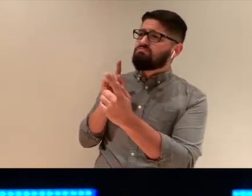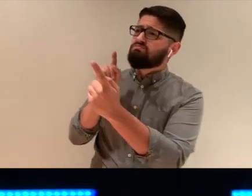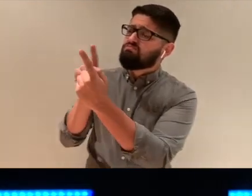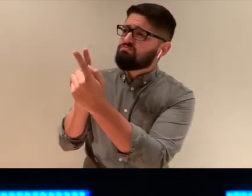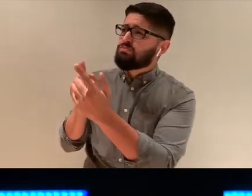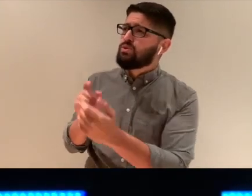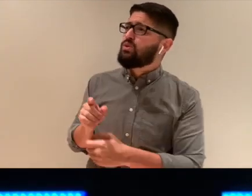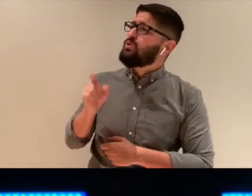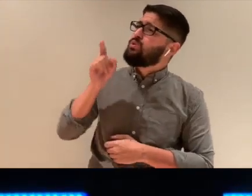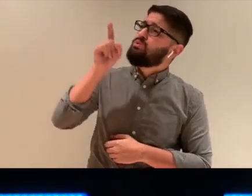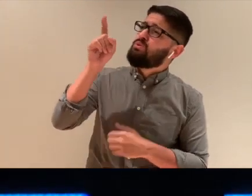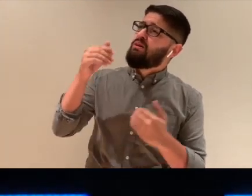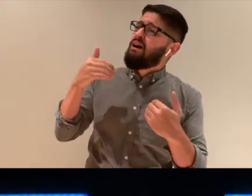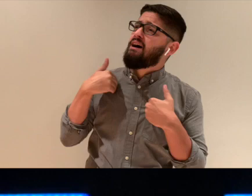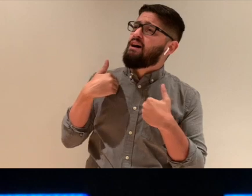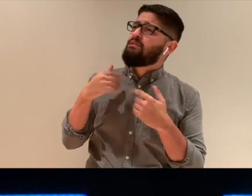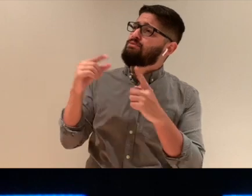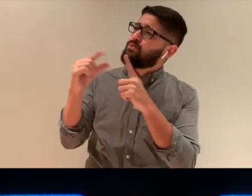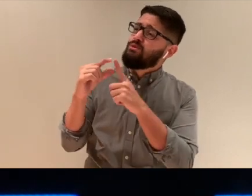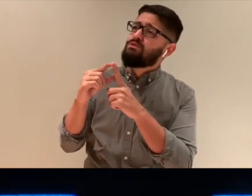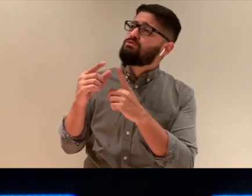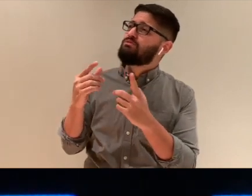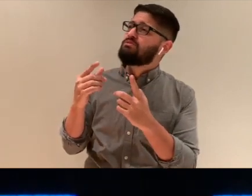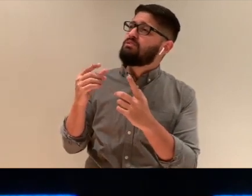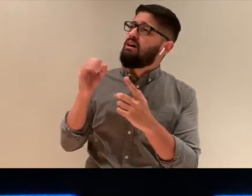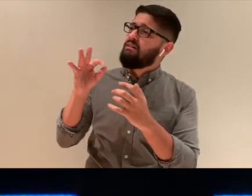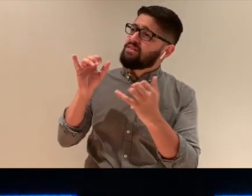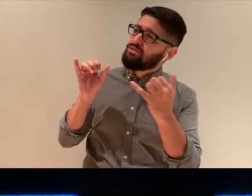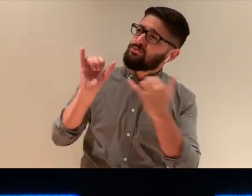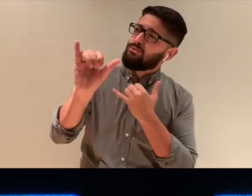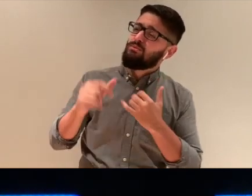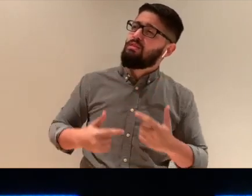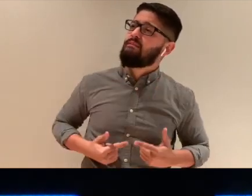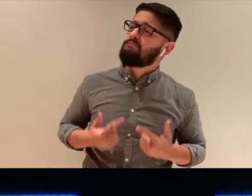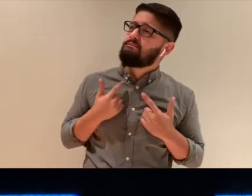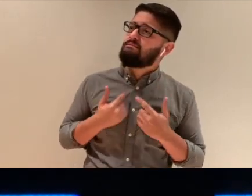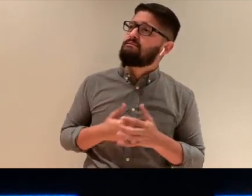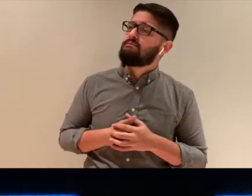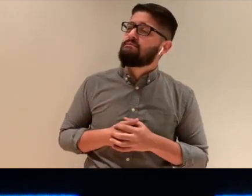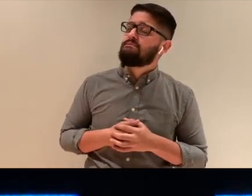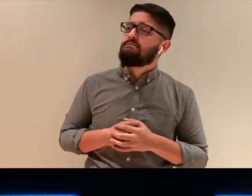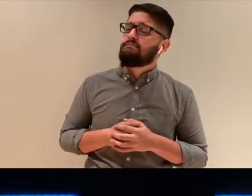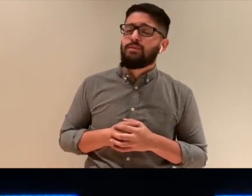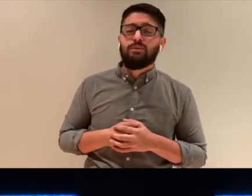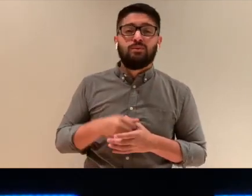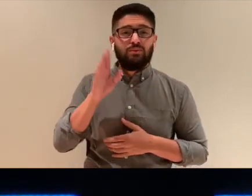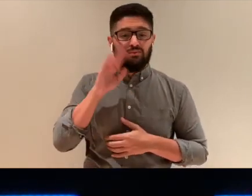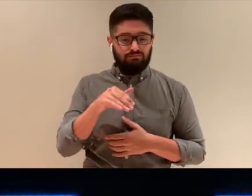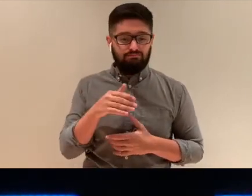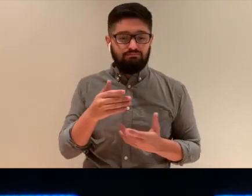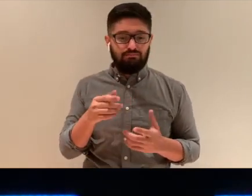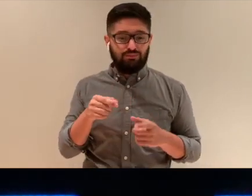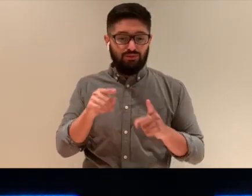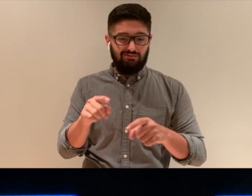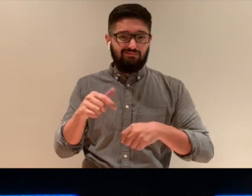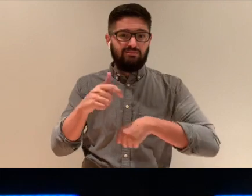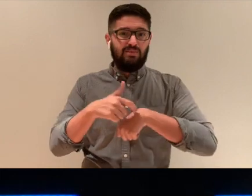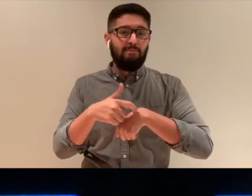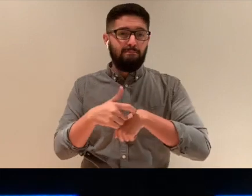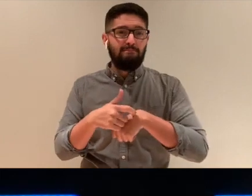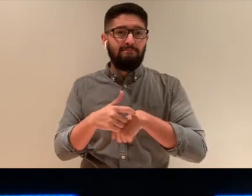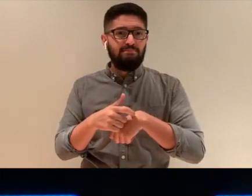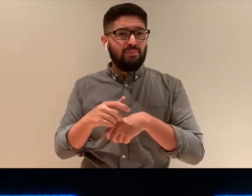go? You have the words of eternal life. You know, during this